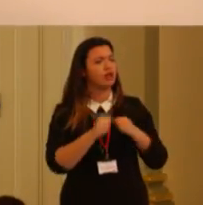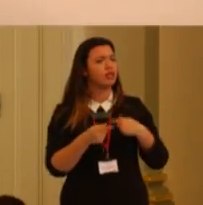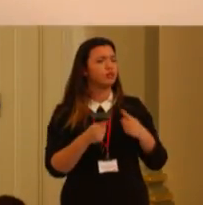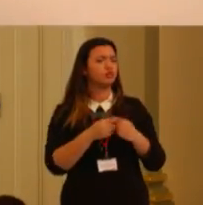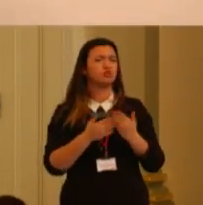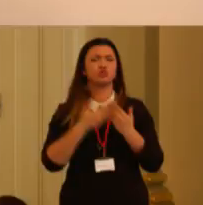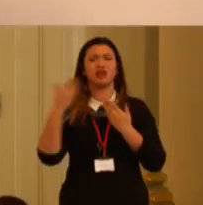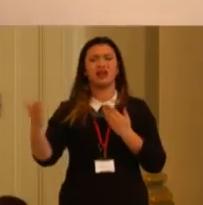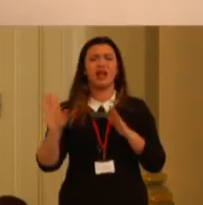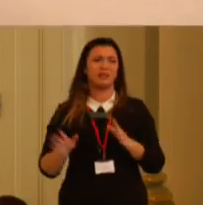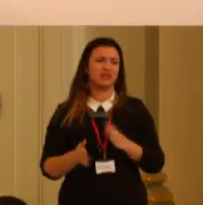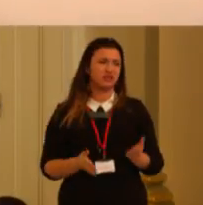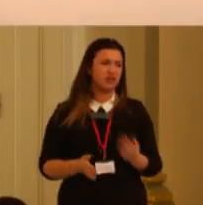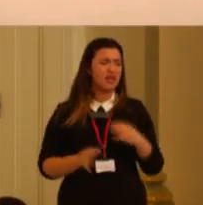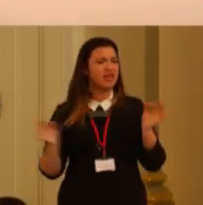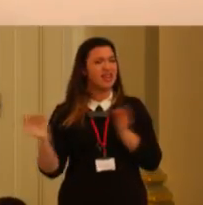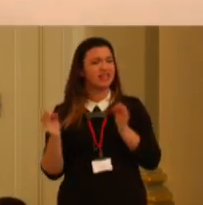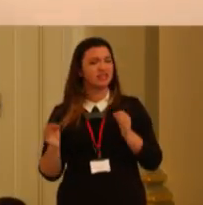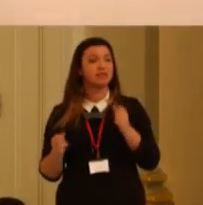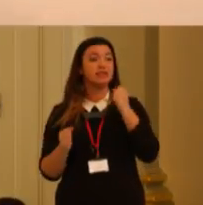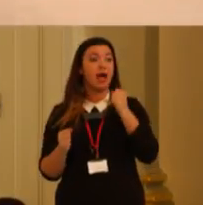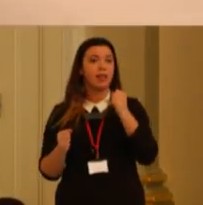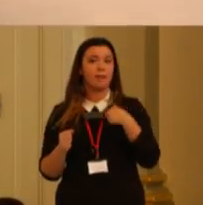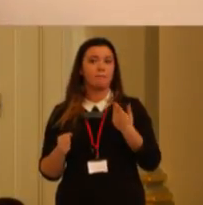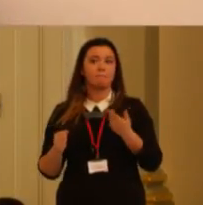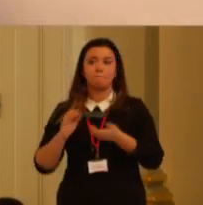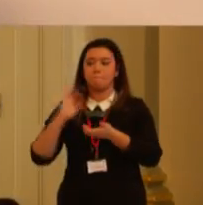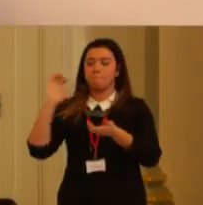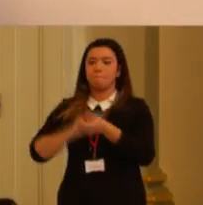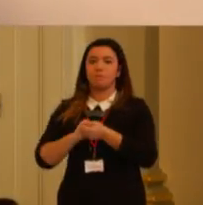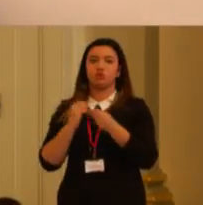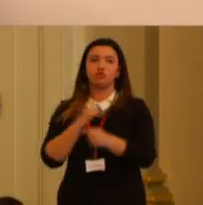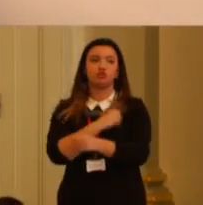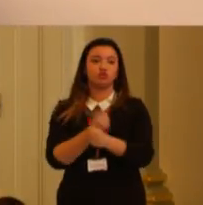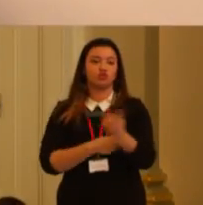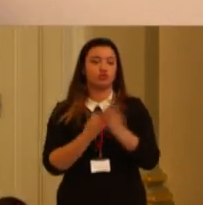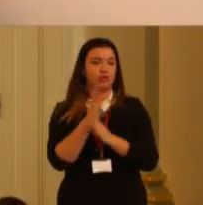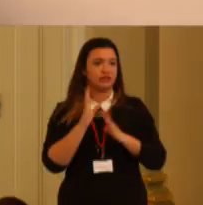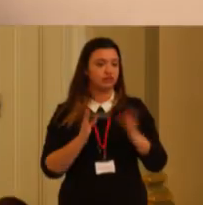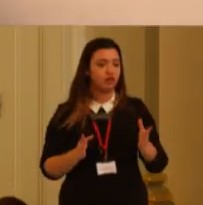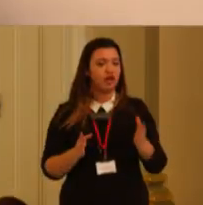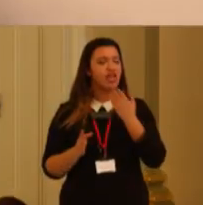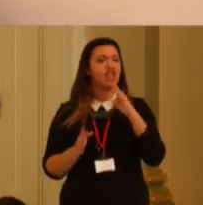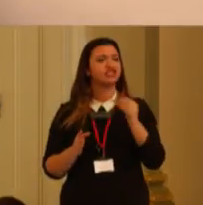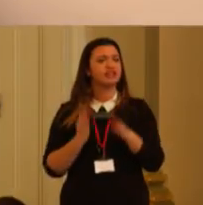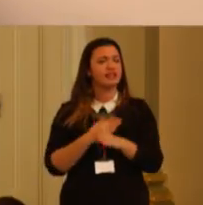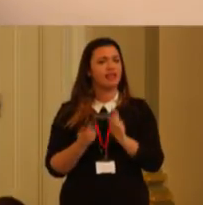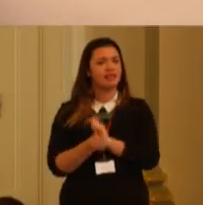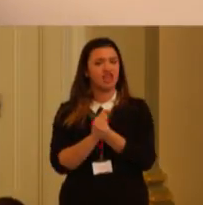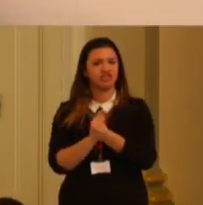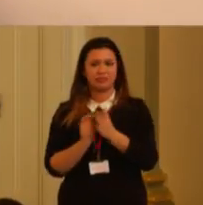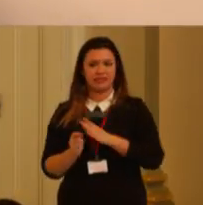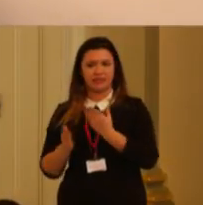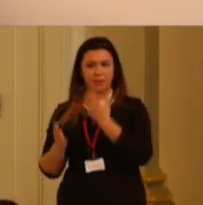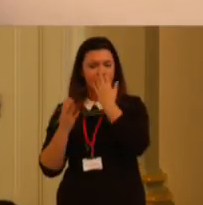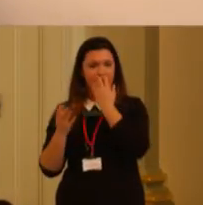Yes. Families are now trying to establish a stronger dialogue and a more robust dialogue when they see